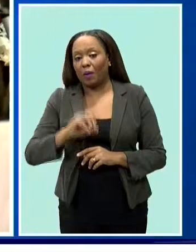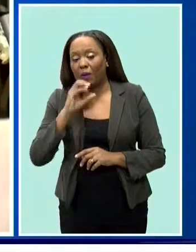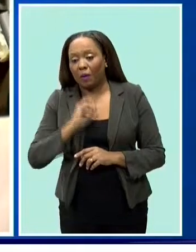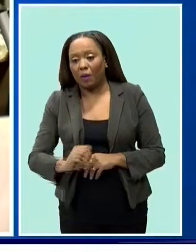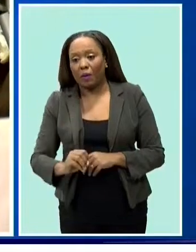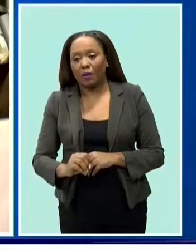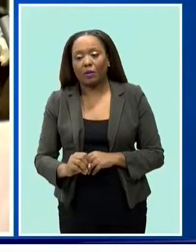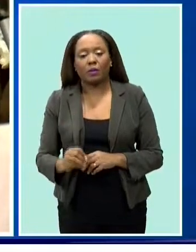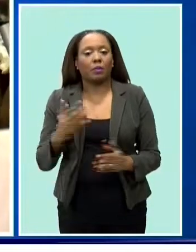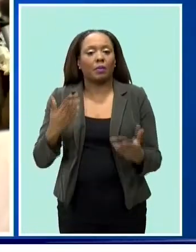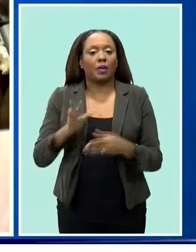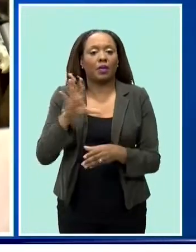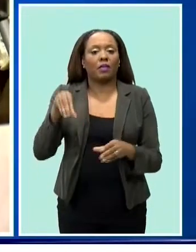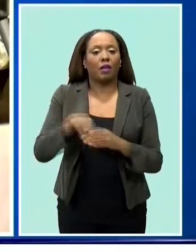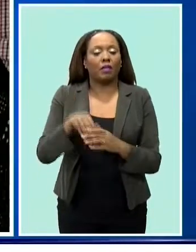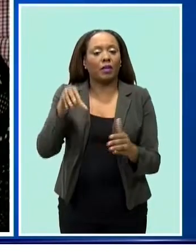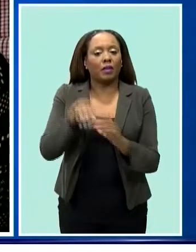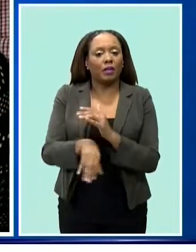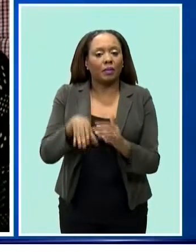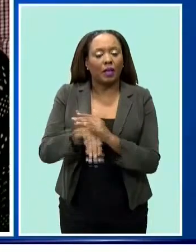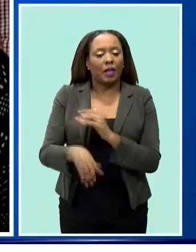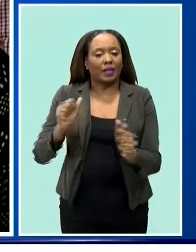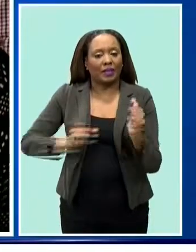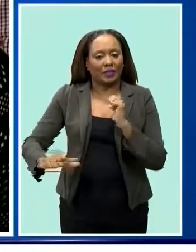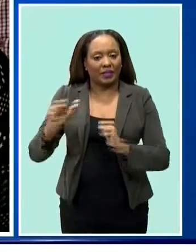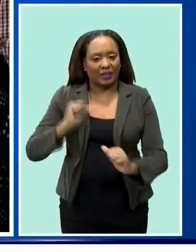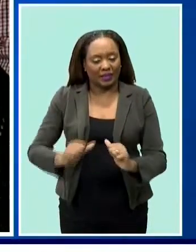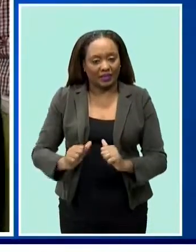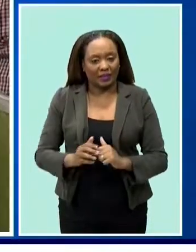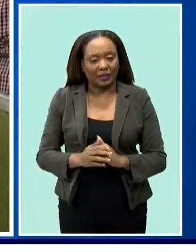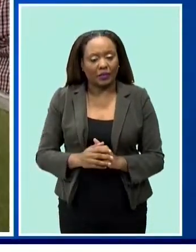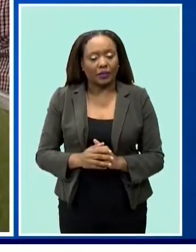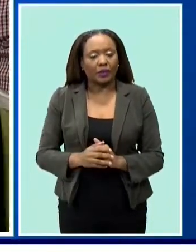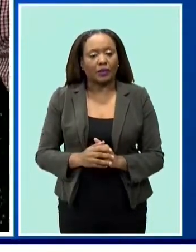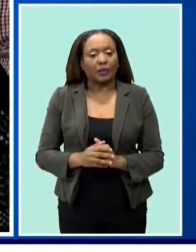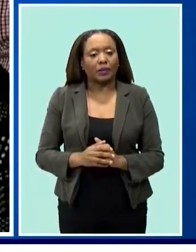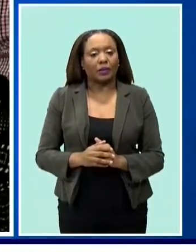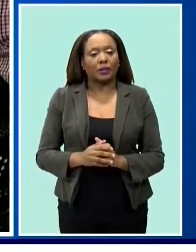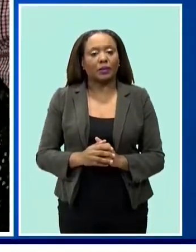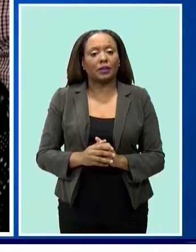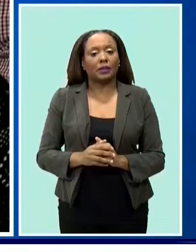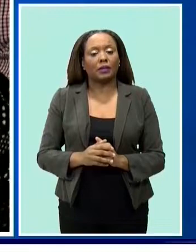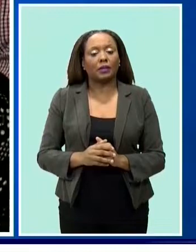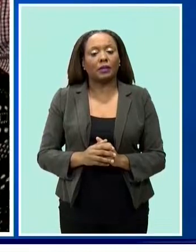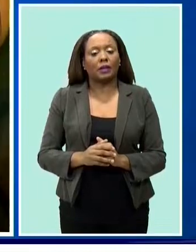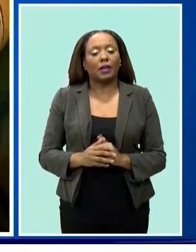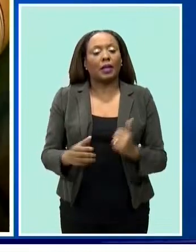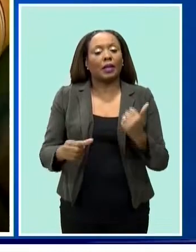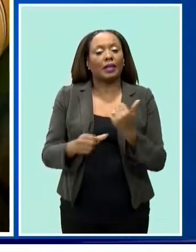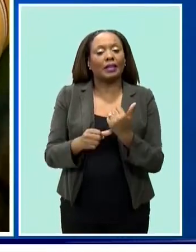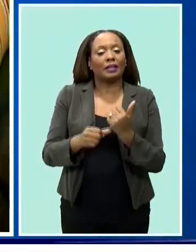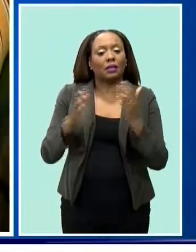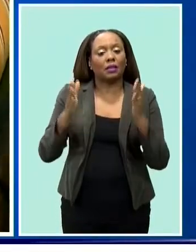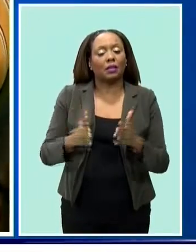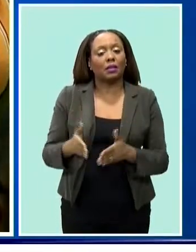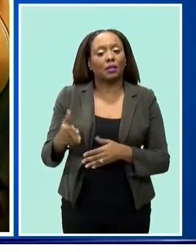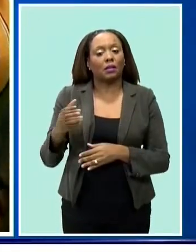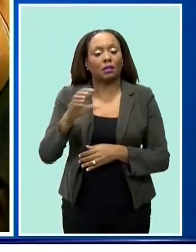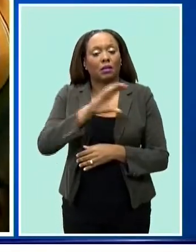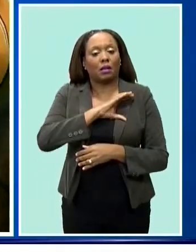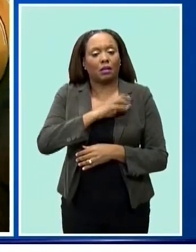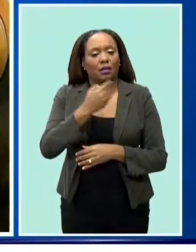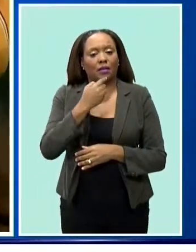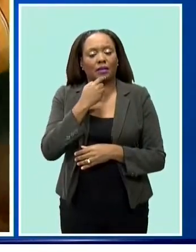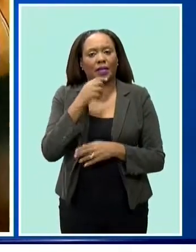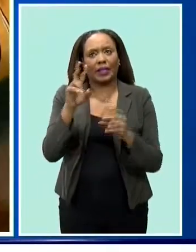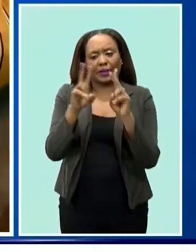become involved in criminal activity. In fact, Acting Assistant Commissioner of Police Ian Branch says the trends shown in